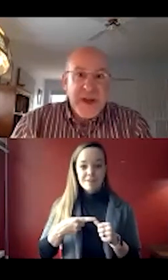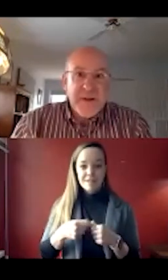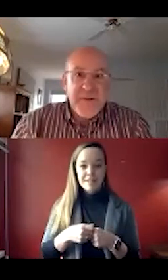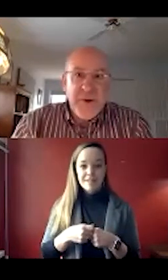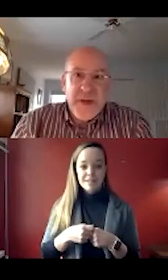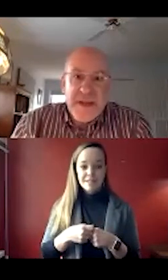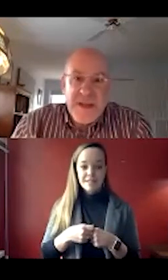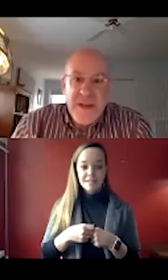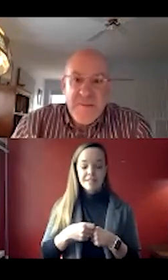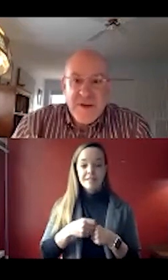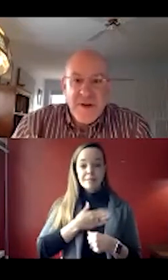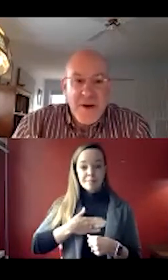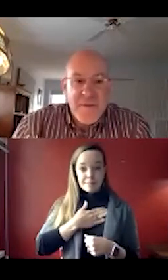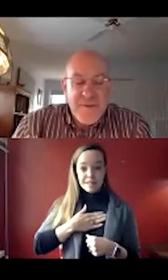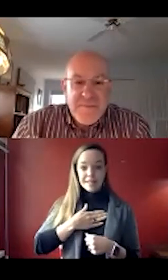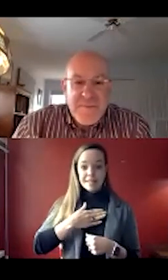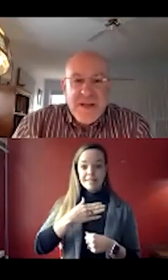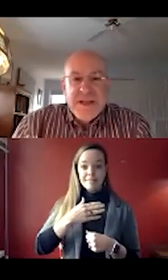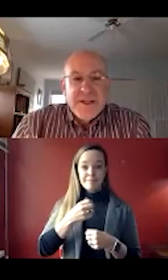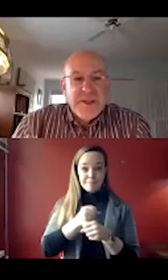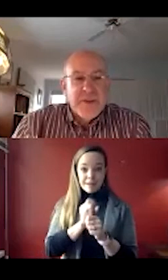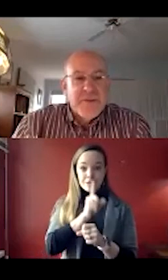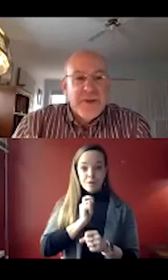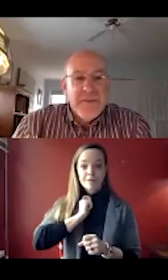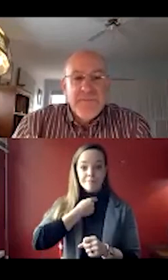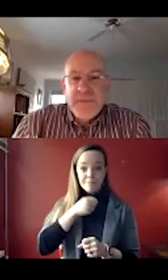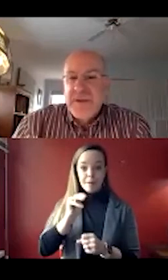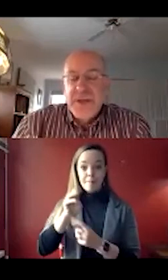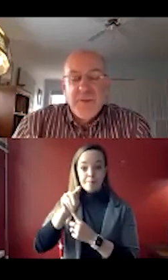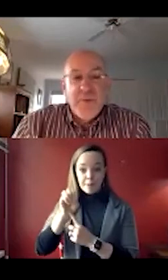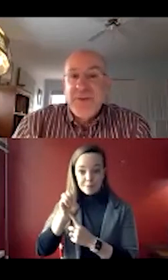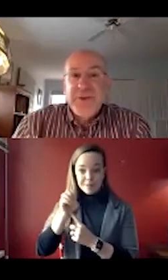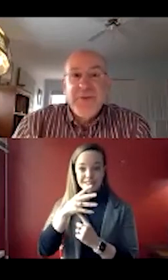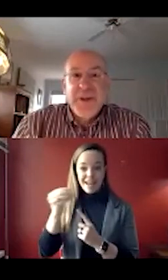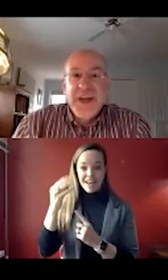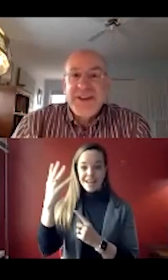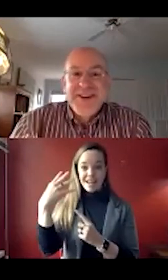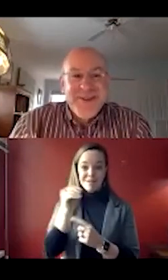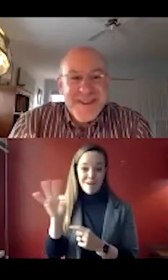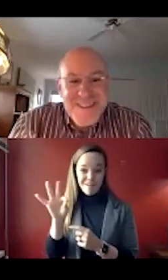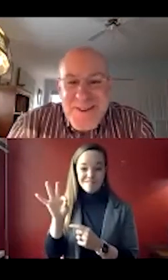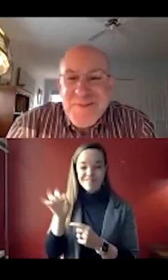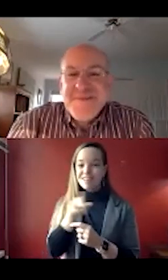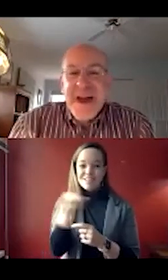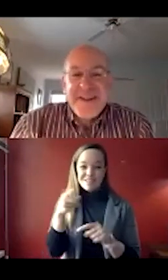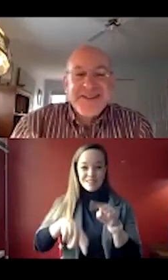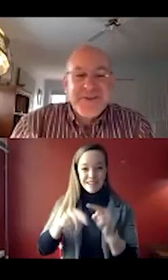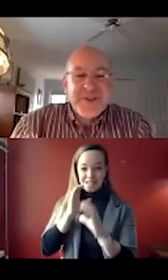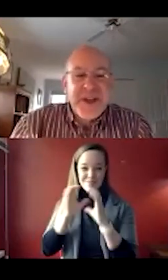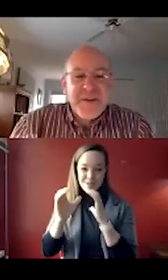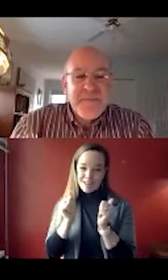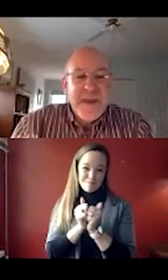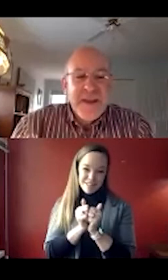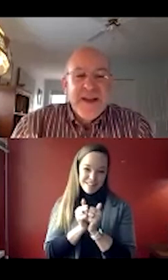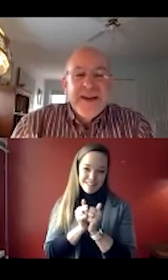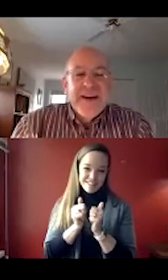everybody's microphone and camera are off. So you won't be able to communicate with any of the panelists or